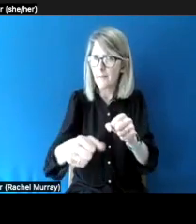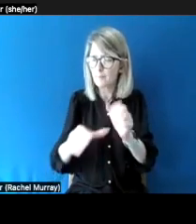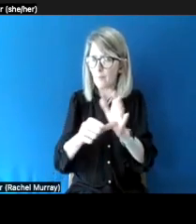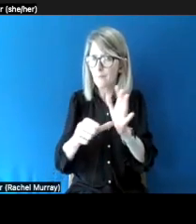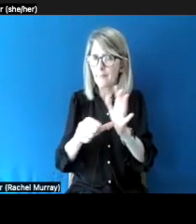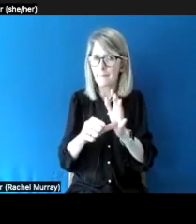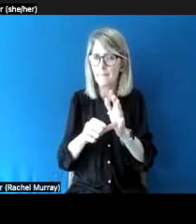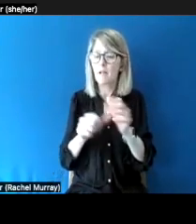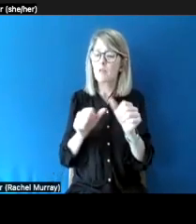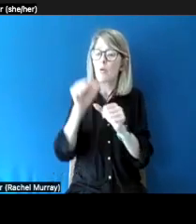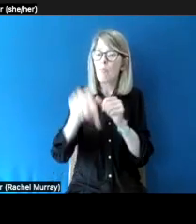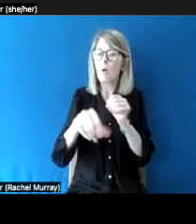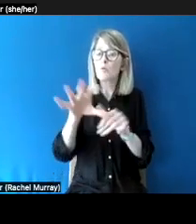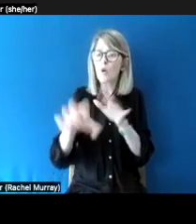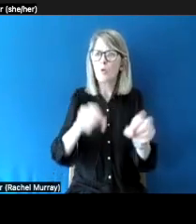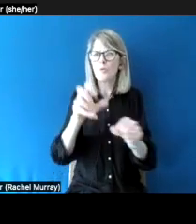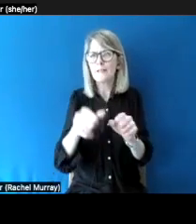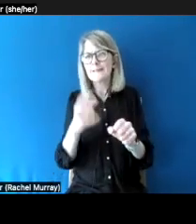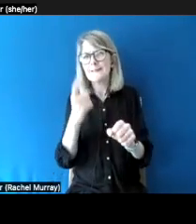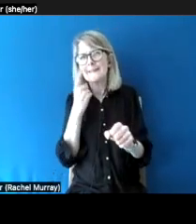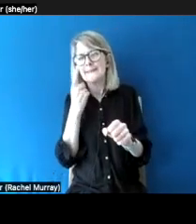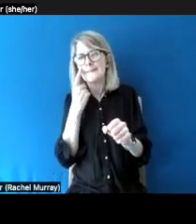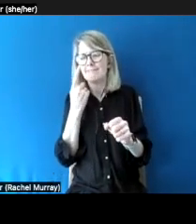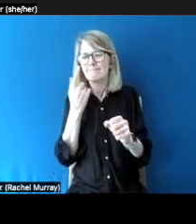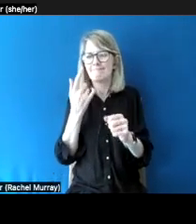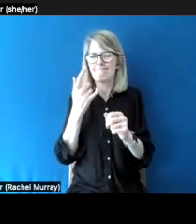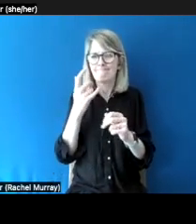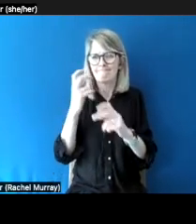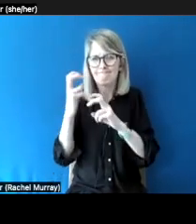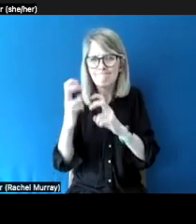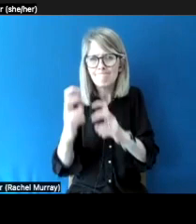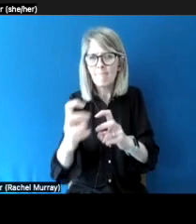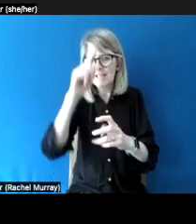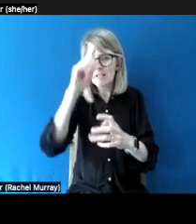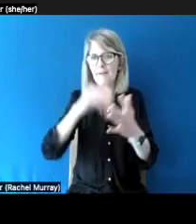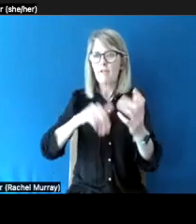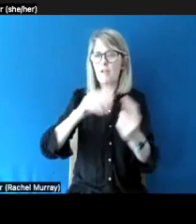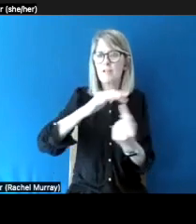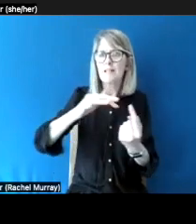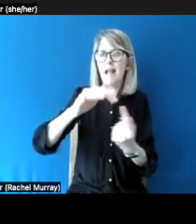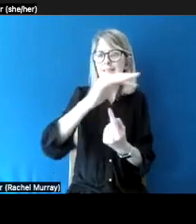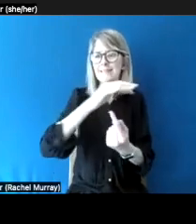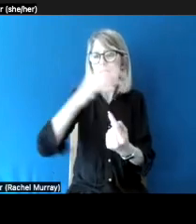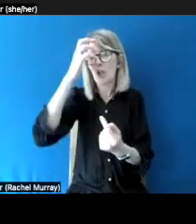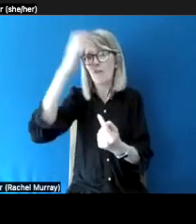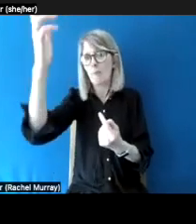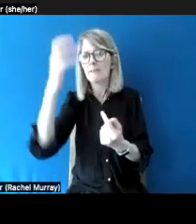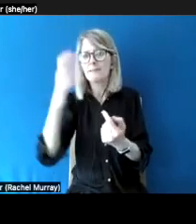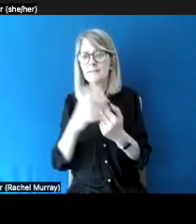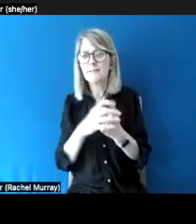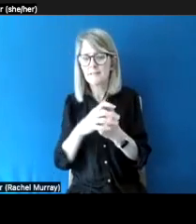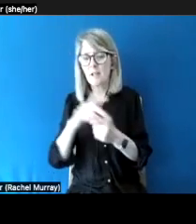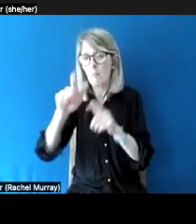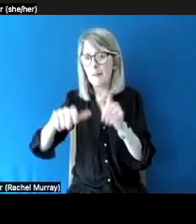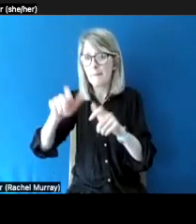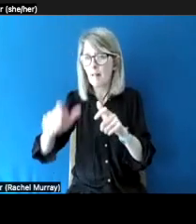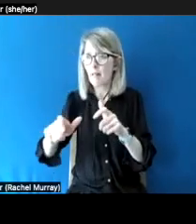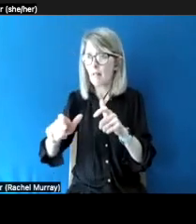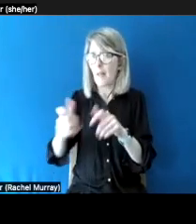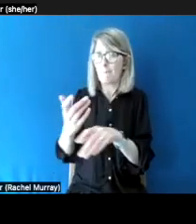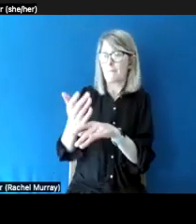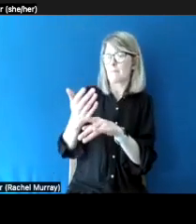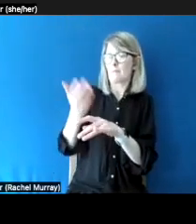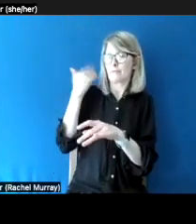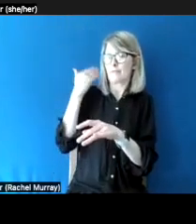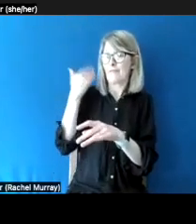examines the experiences of societies, governments, and peoples in the formerly colonized regions of the